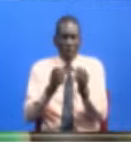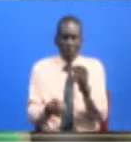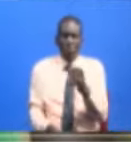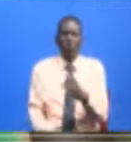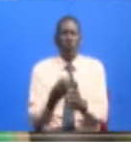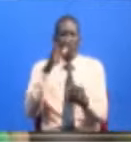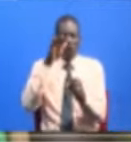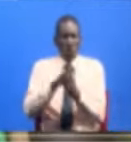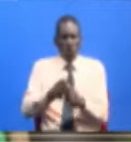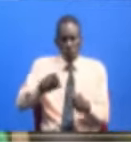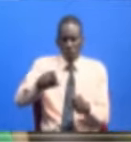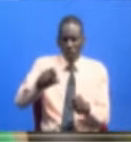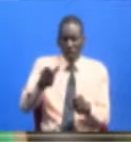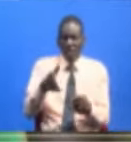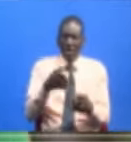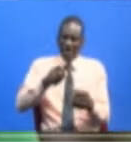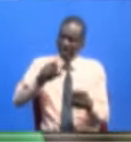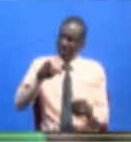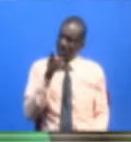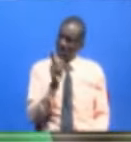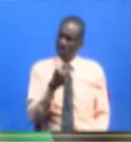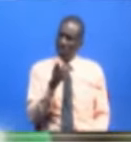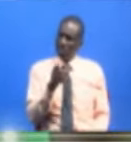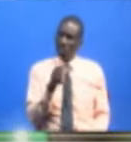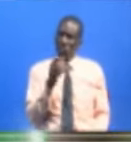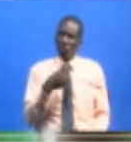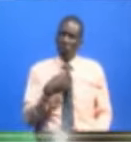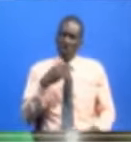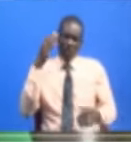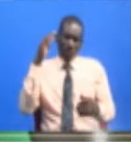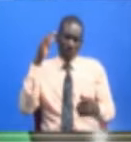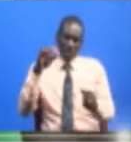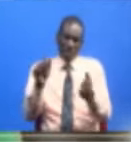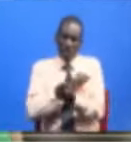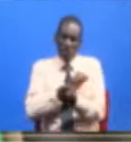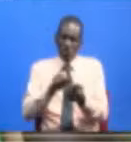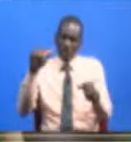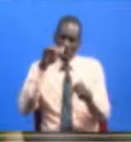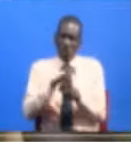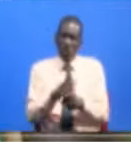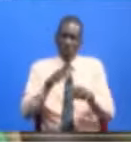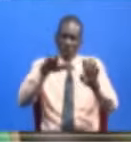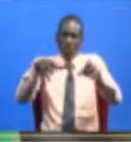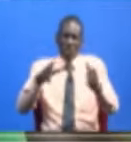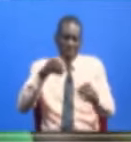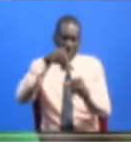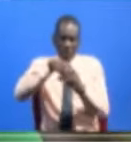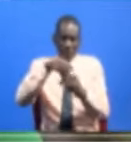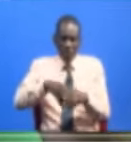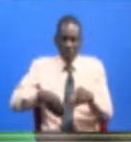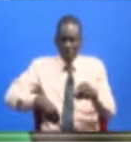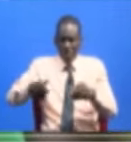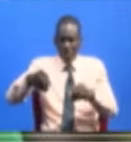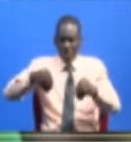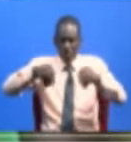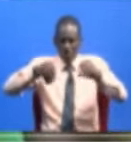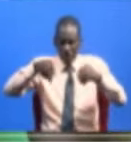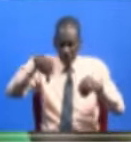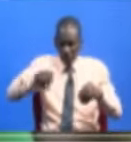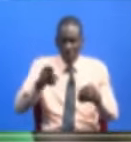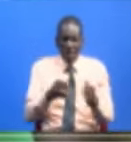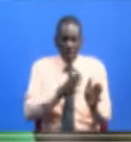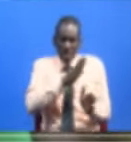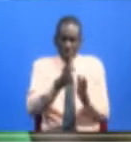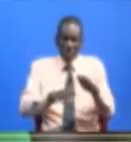so this seed would have done a lot of damage. It went there. Farmers have invested in fertilizer, they have prepared their land, they have